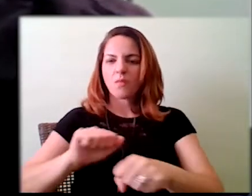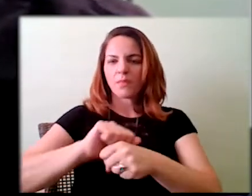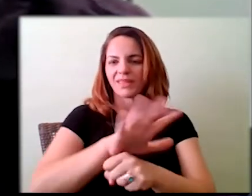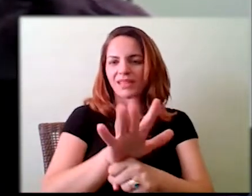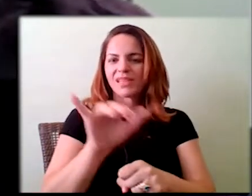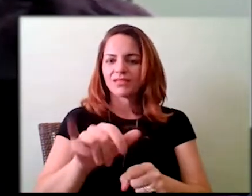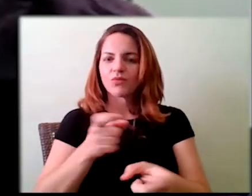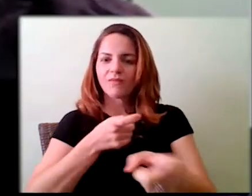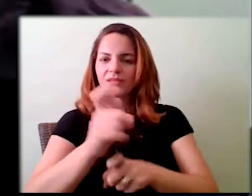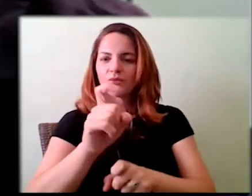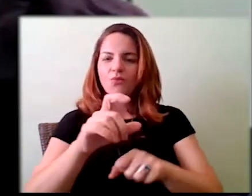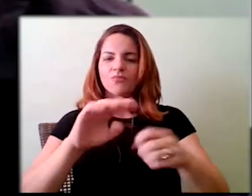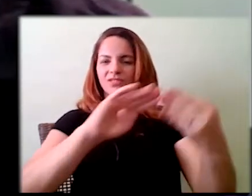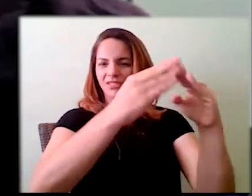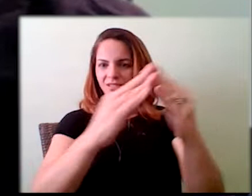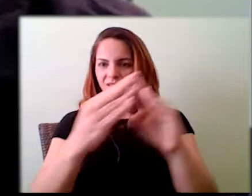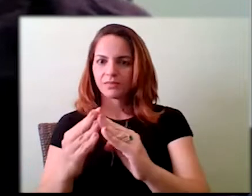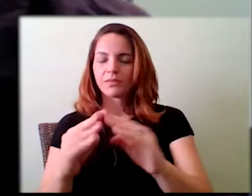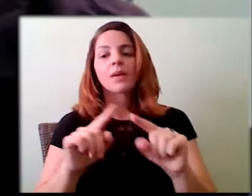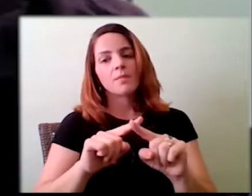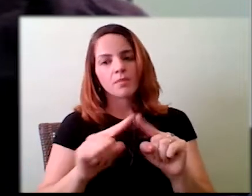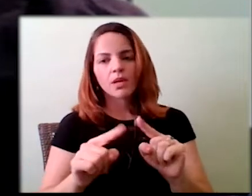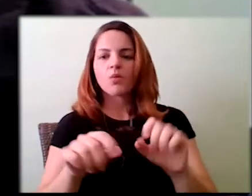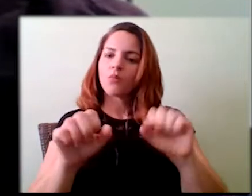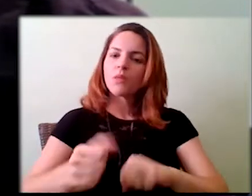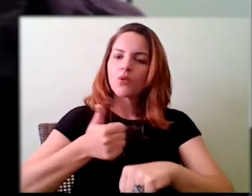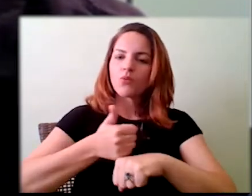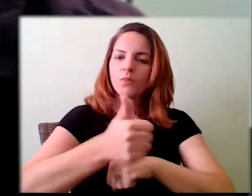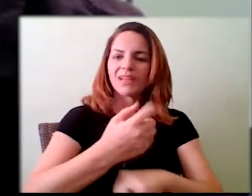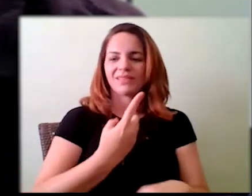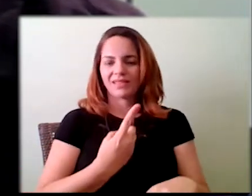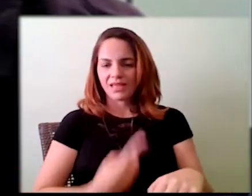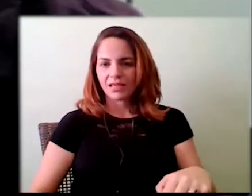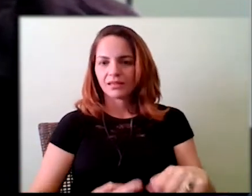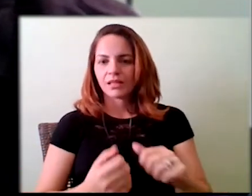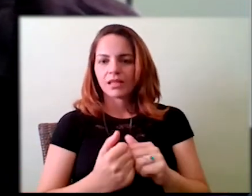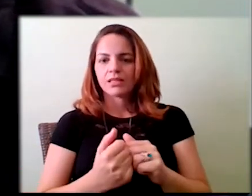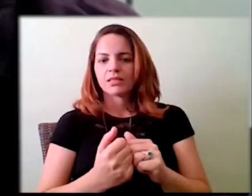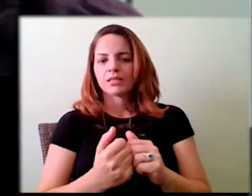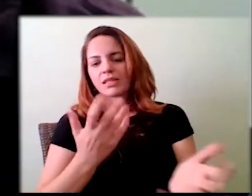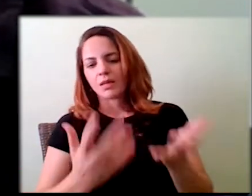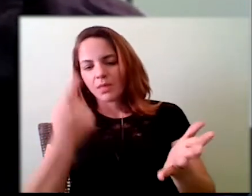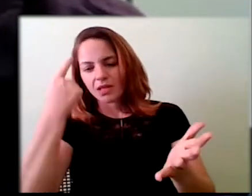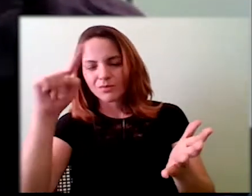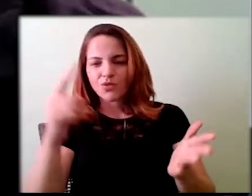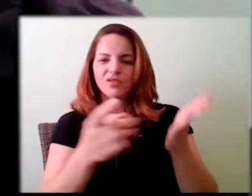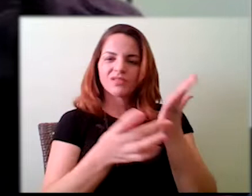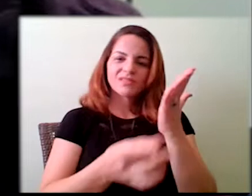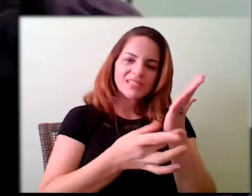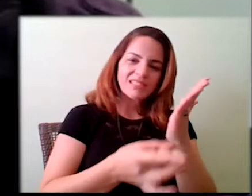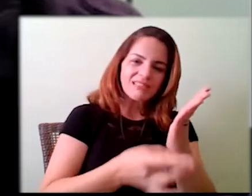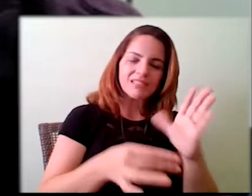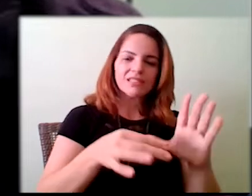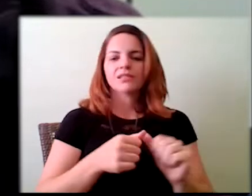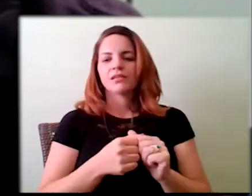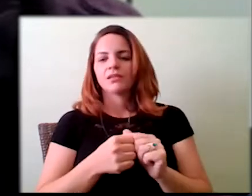may blame these on traditional diets of fatty meat, starchy root vegetables, and rice. Applying a much-needed